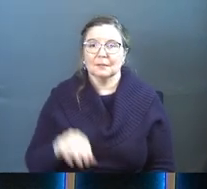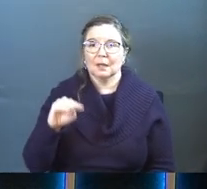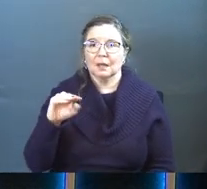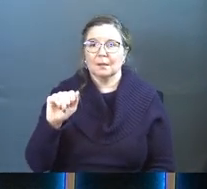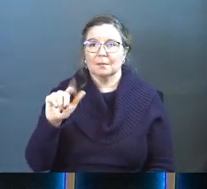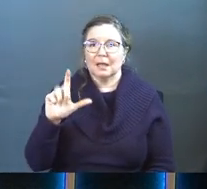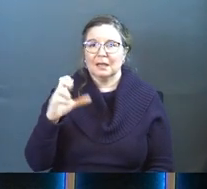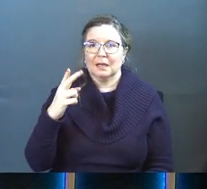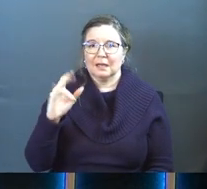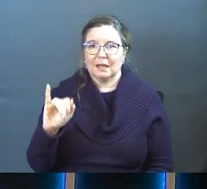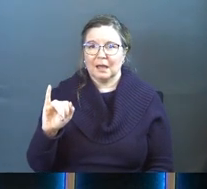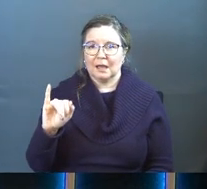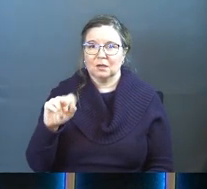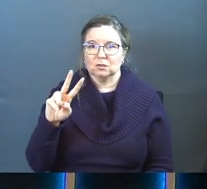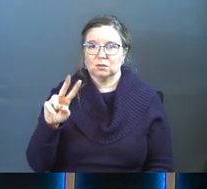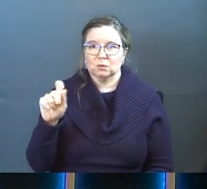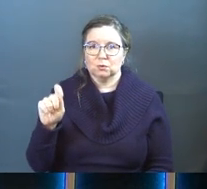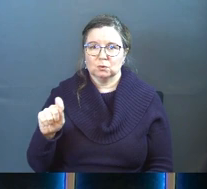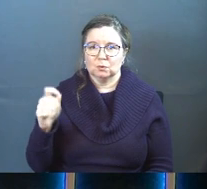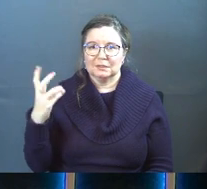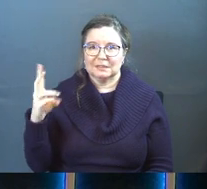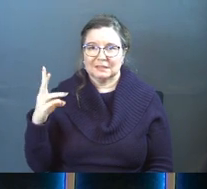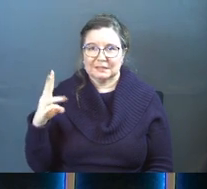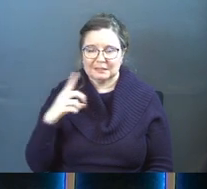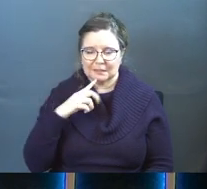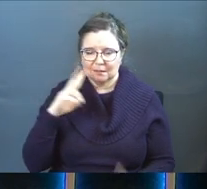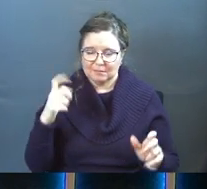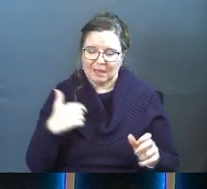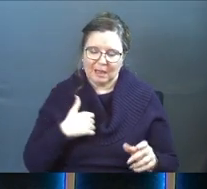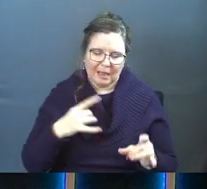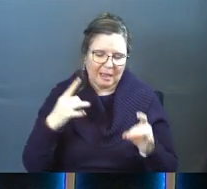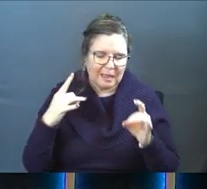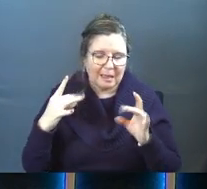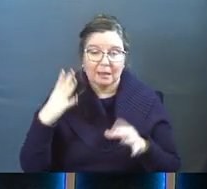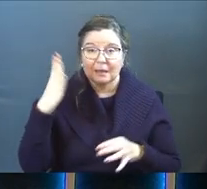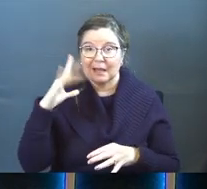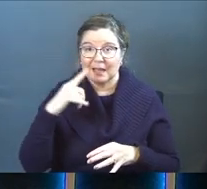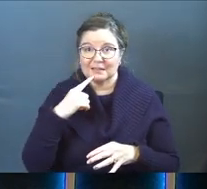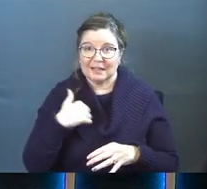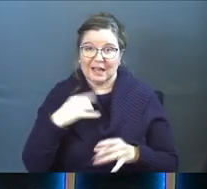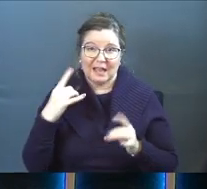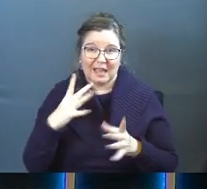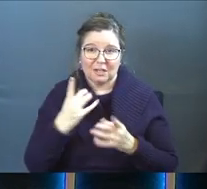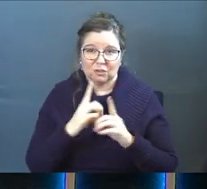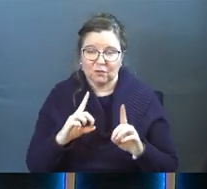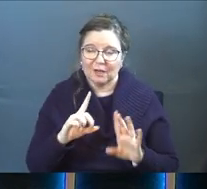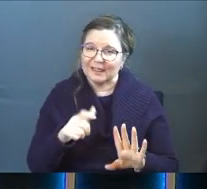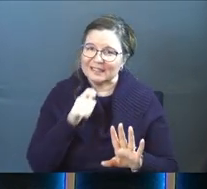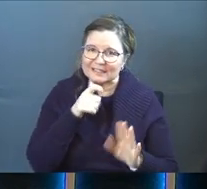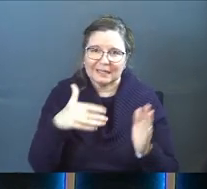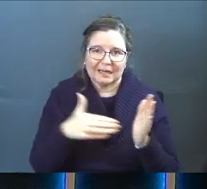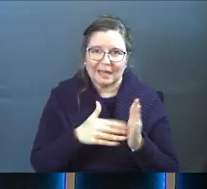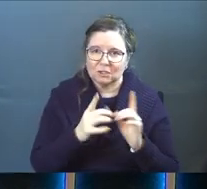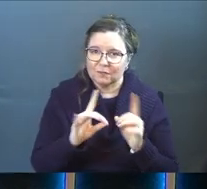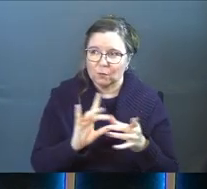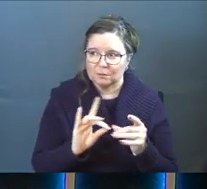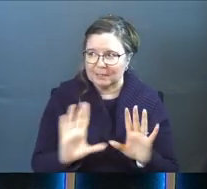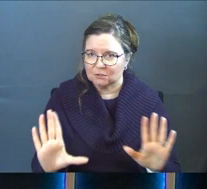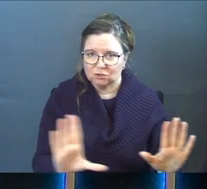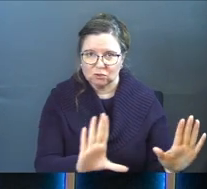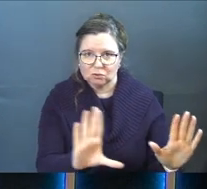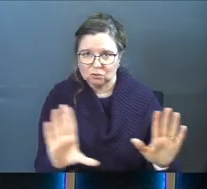Malachi 2:16 says it like this. God says, for I hate divorce. And by the way, real quick, this is not an anti-divorce